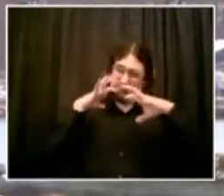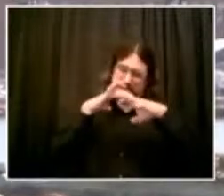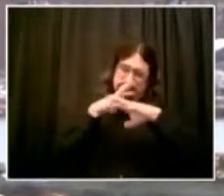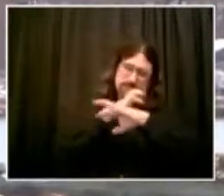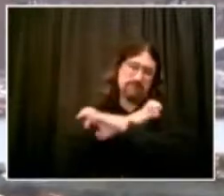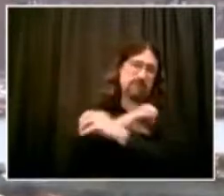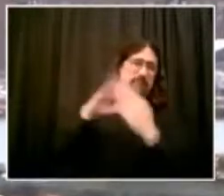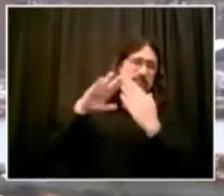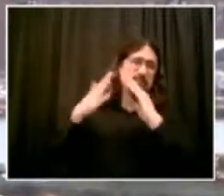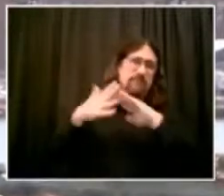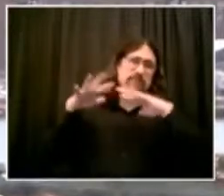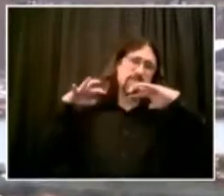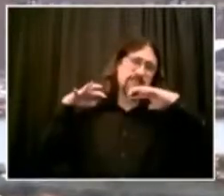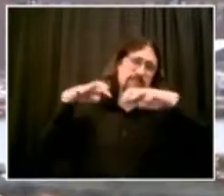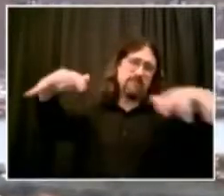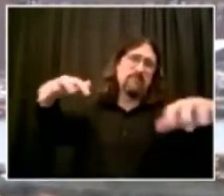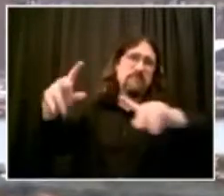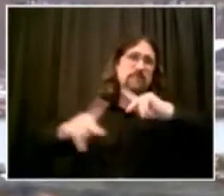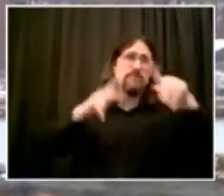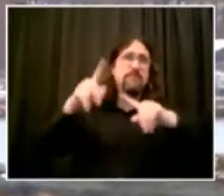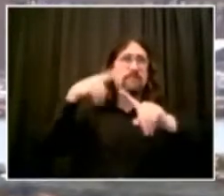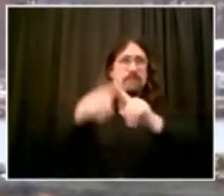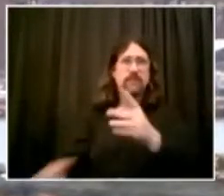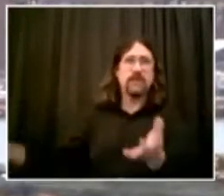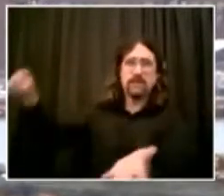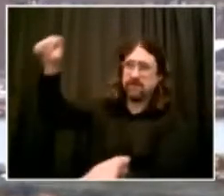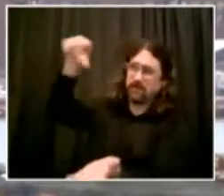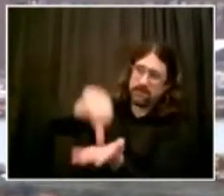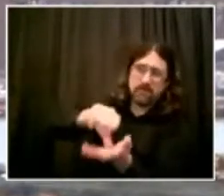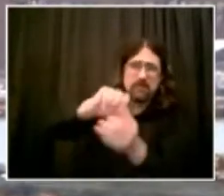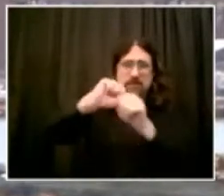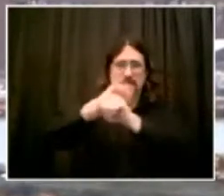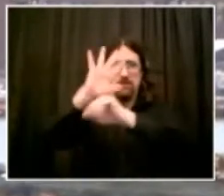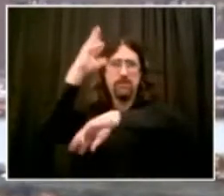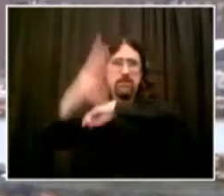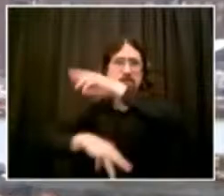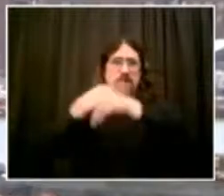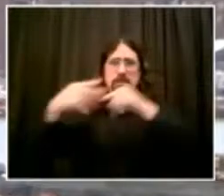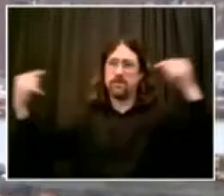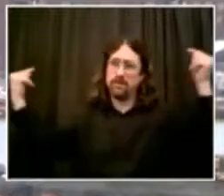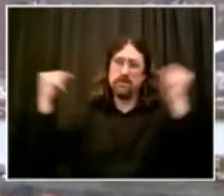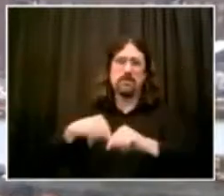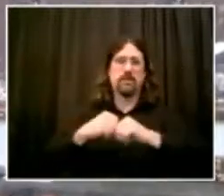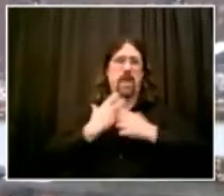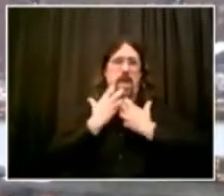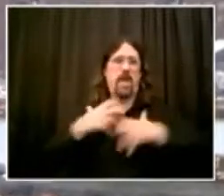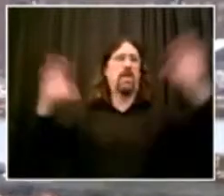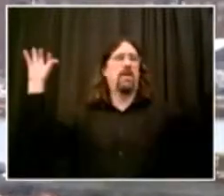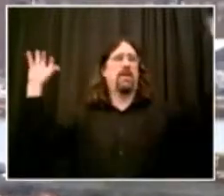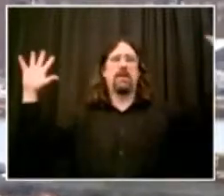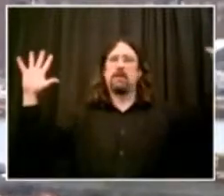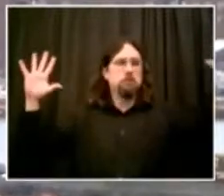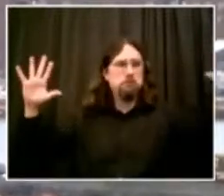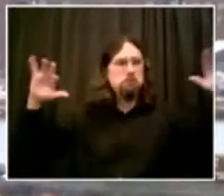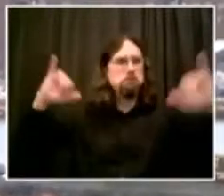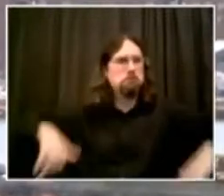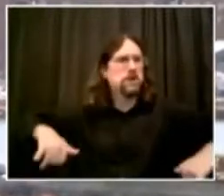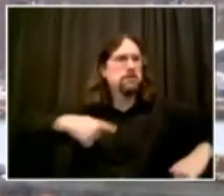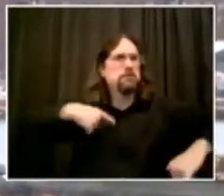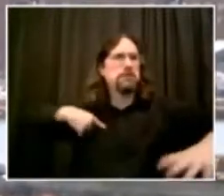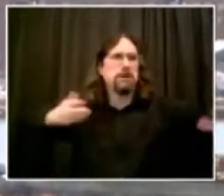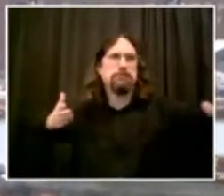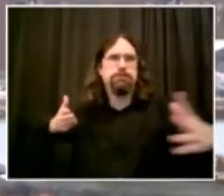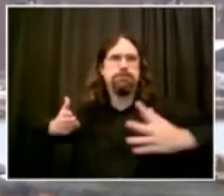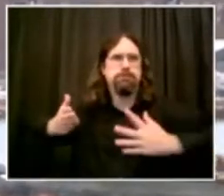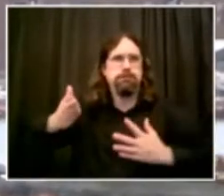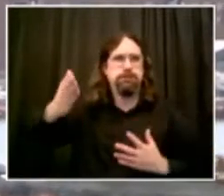we get here. Now, we've gotten all this way. Let's hold on to it. Let's keep building on it. We have something really big happening